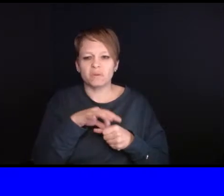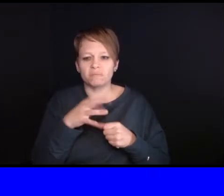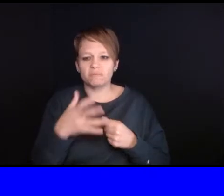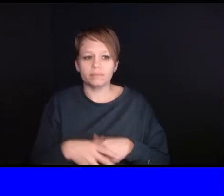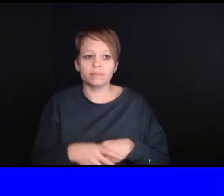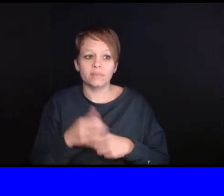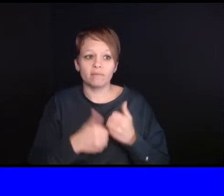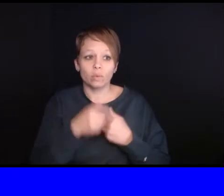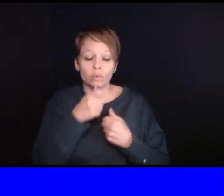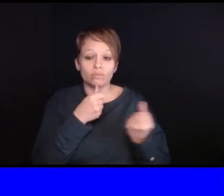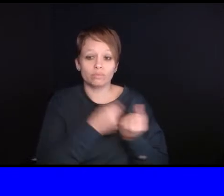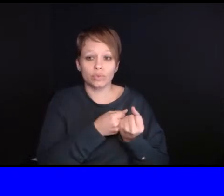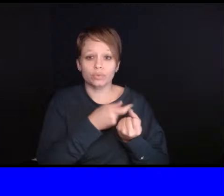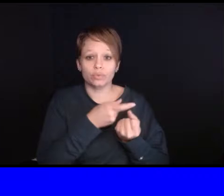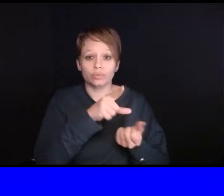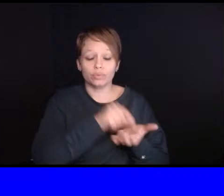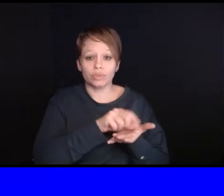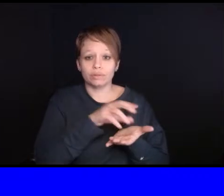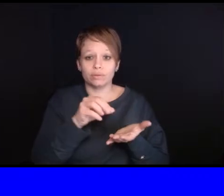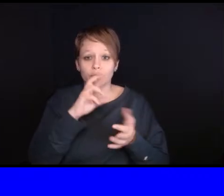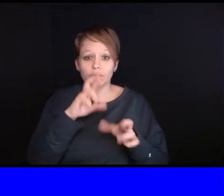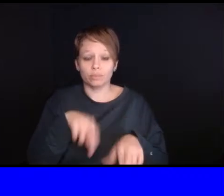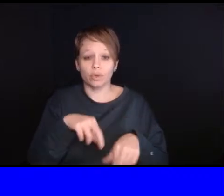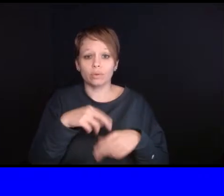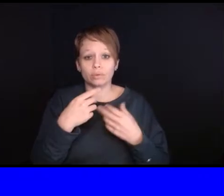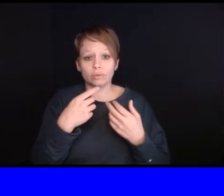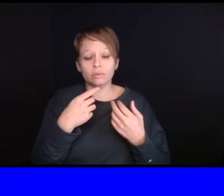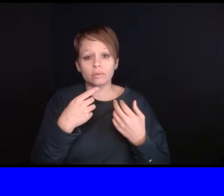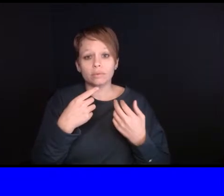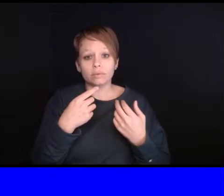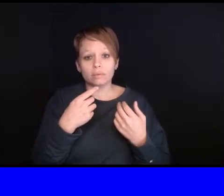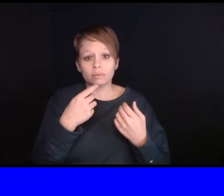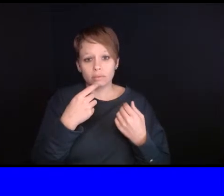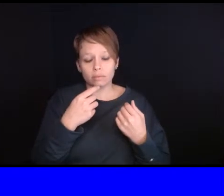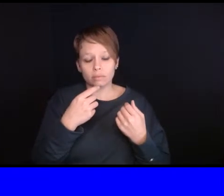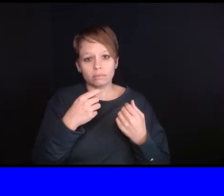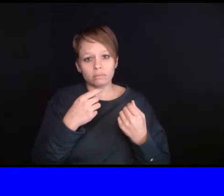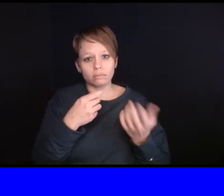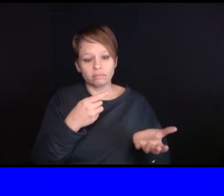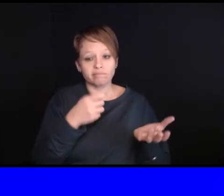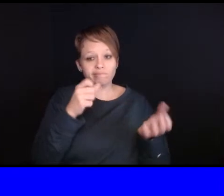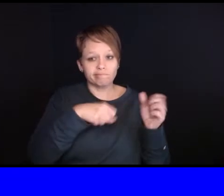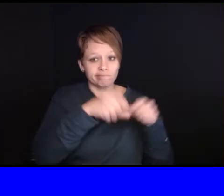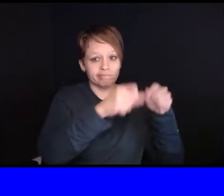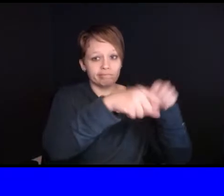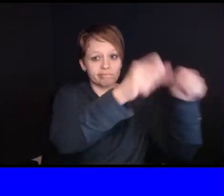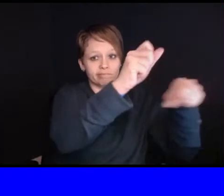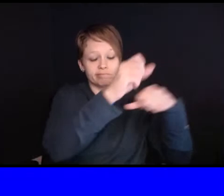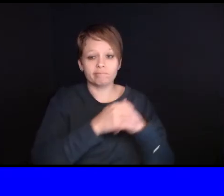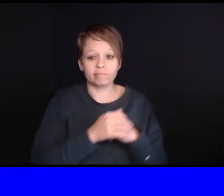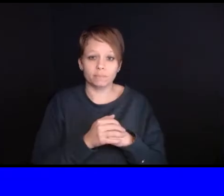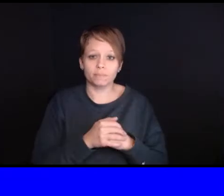All those in favor of the print and report with leave for staff, say aye. Aye.